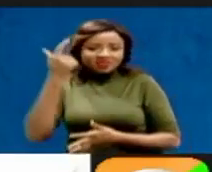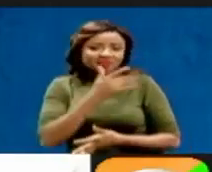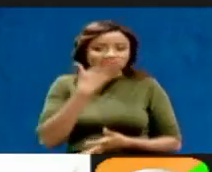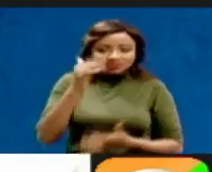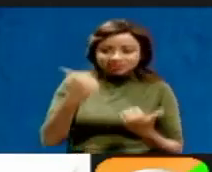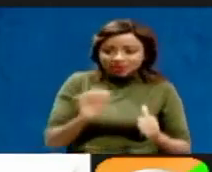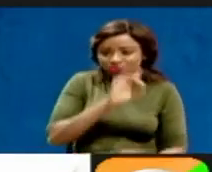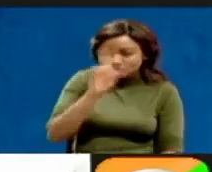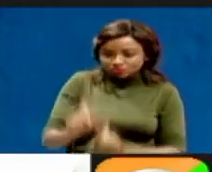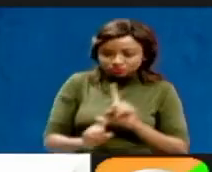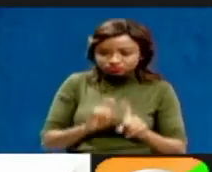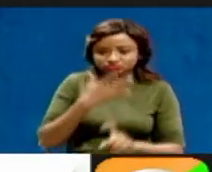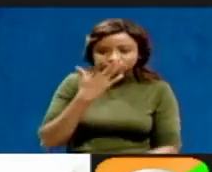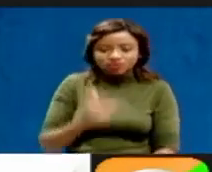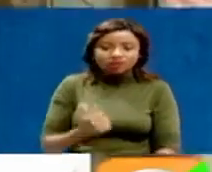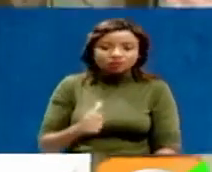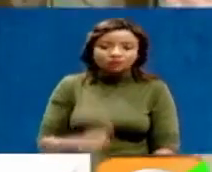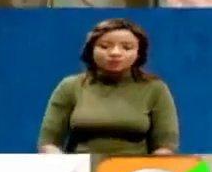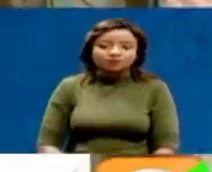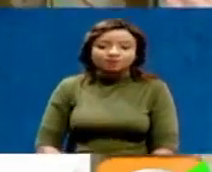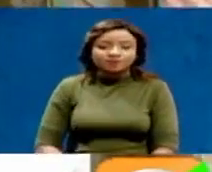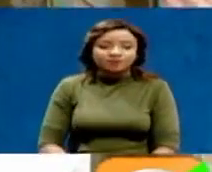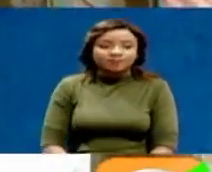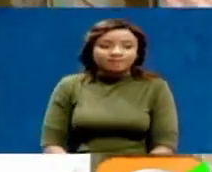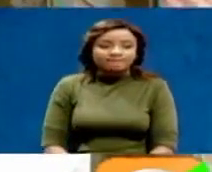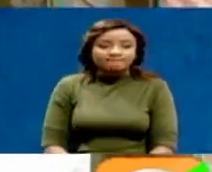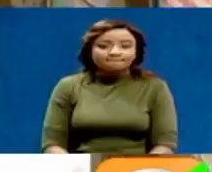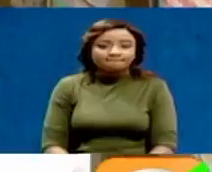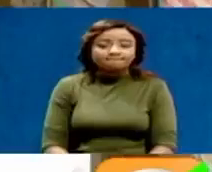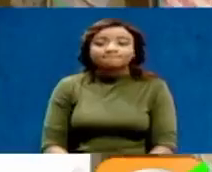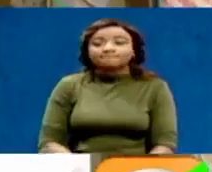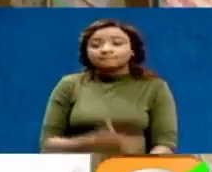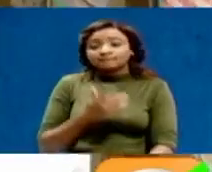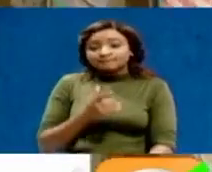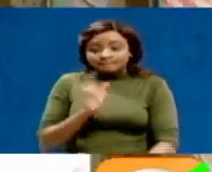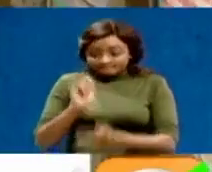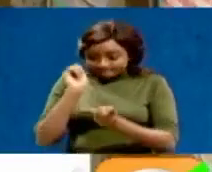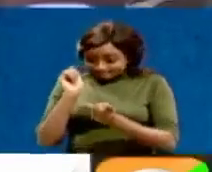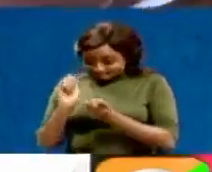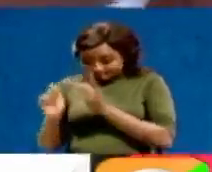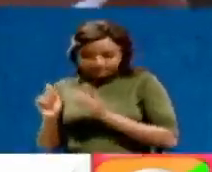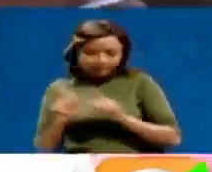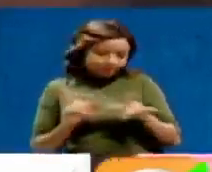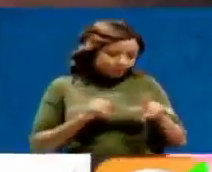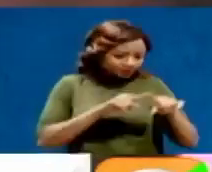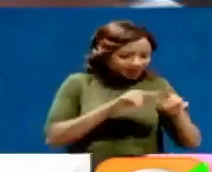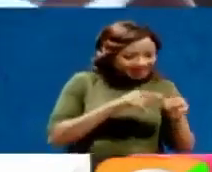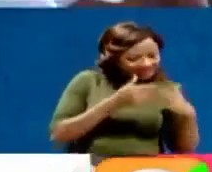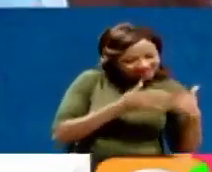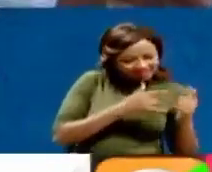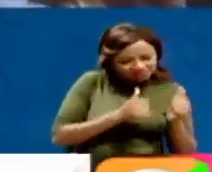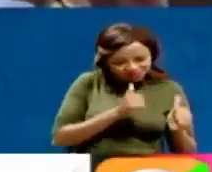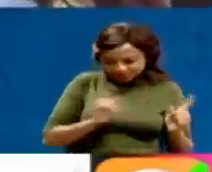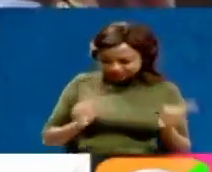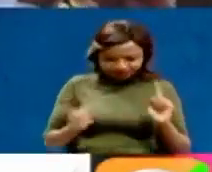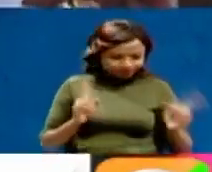been answered yet. We still have that question out there. The test-based strategy versus symptoms-based strategy could